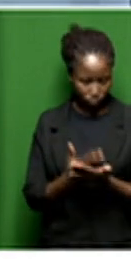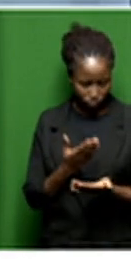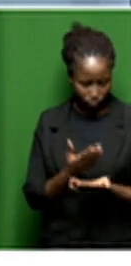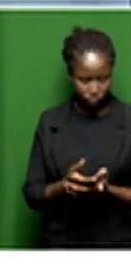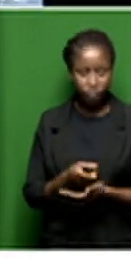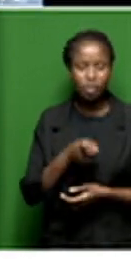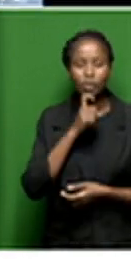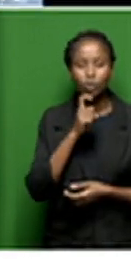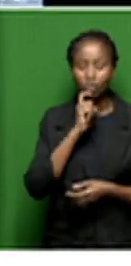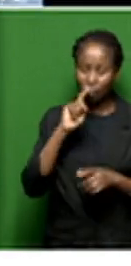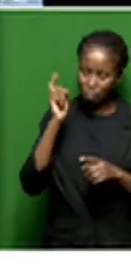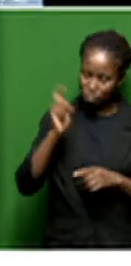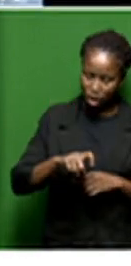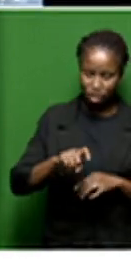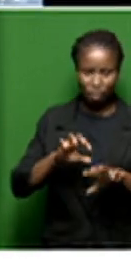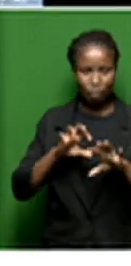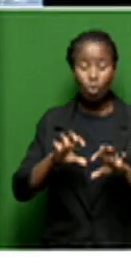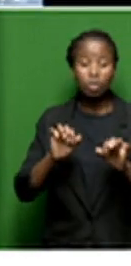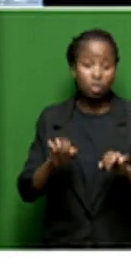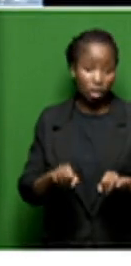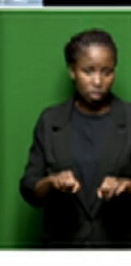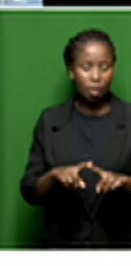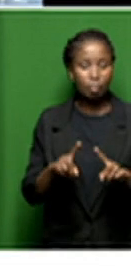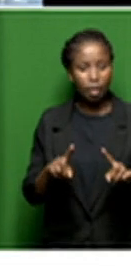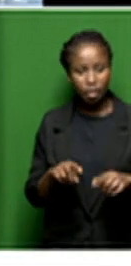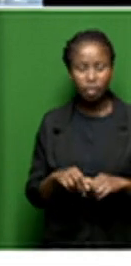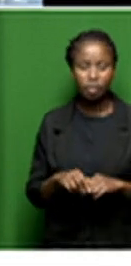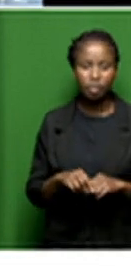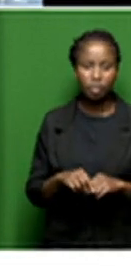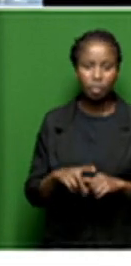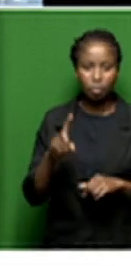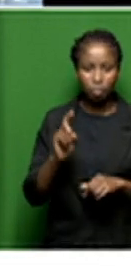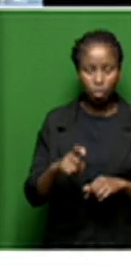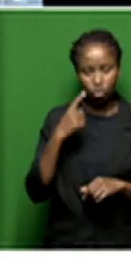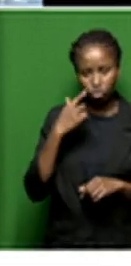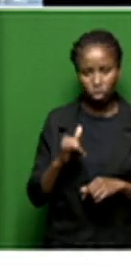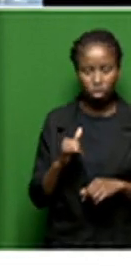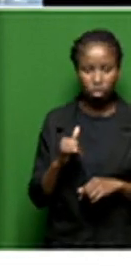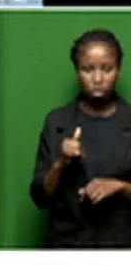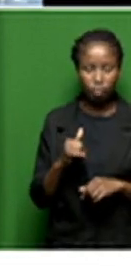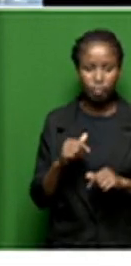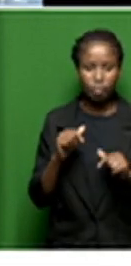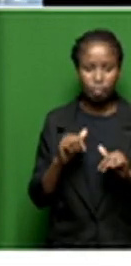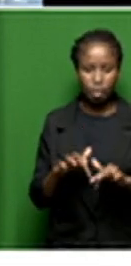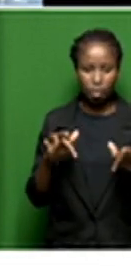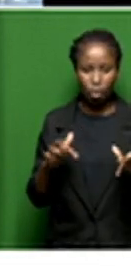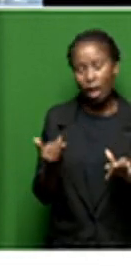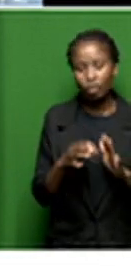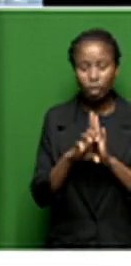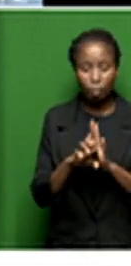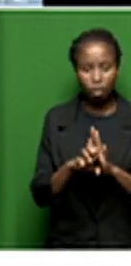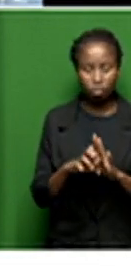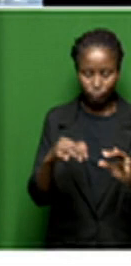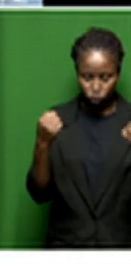but certainly for congregate settings where we, you know, find a lot of people under one roof, like gyms